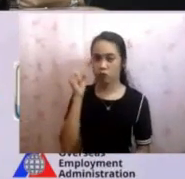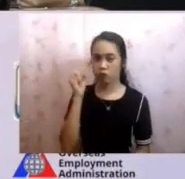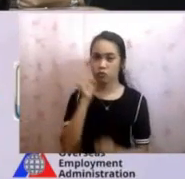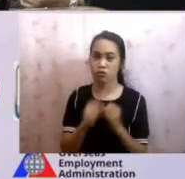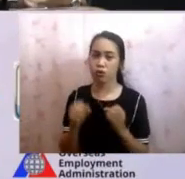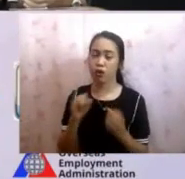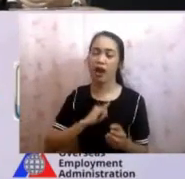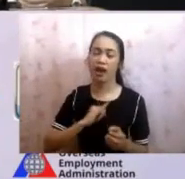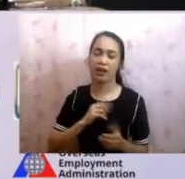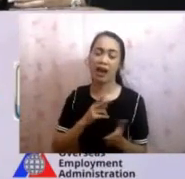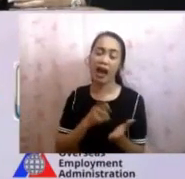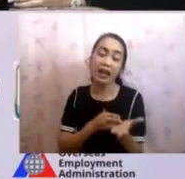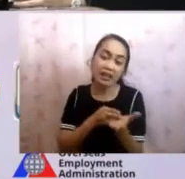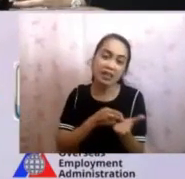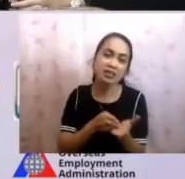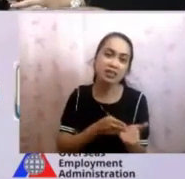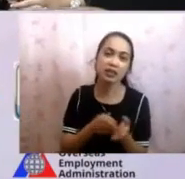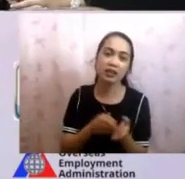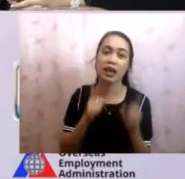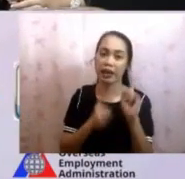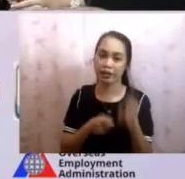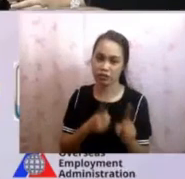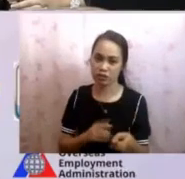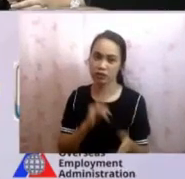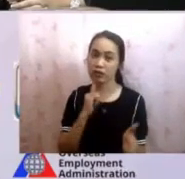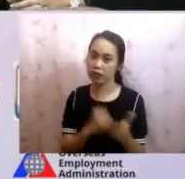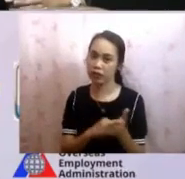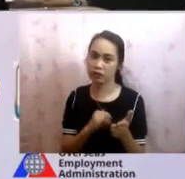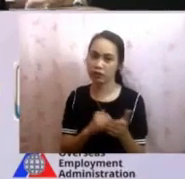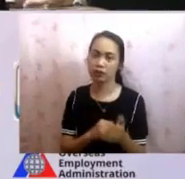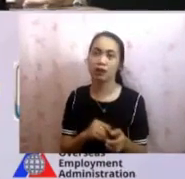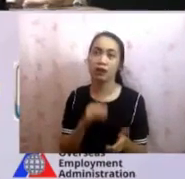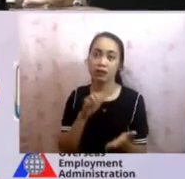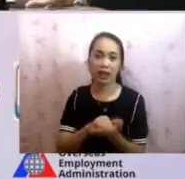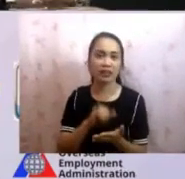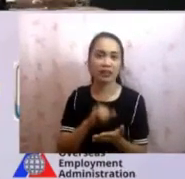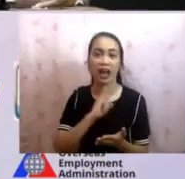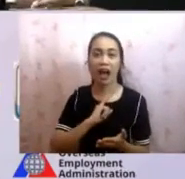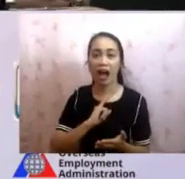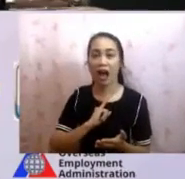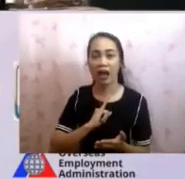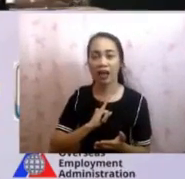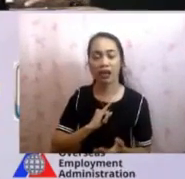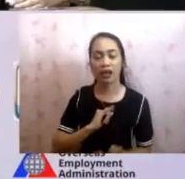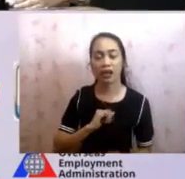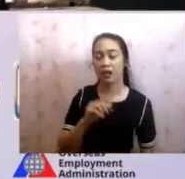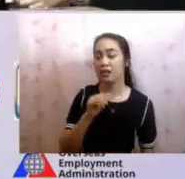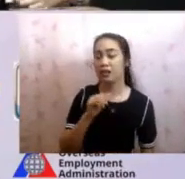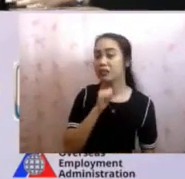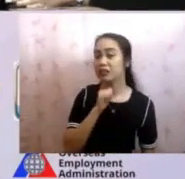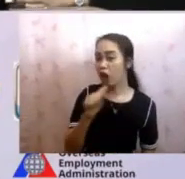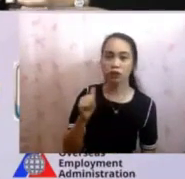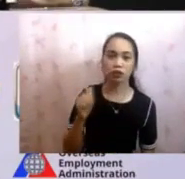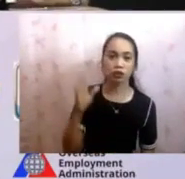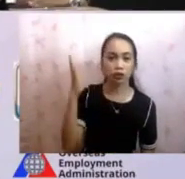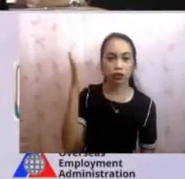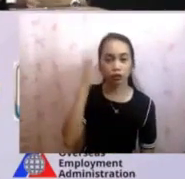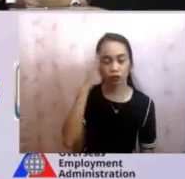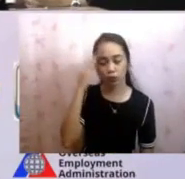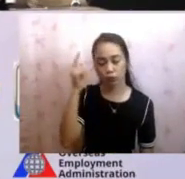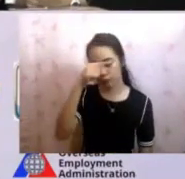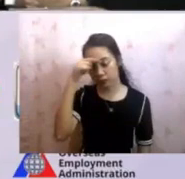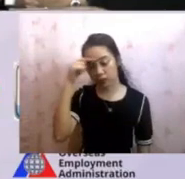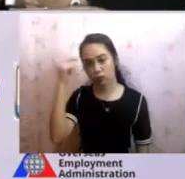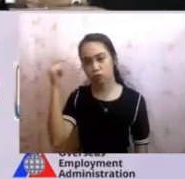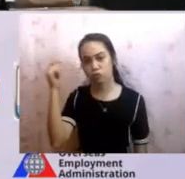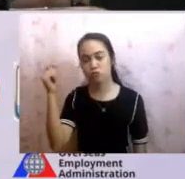honestly answered her, Ma'am, I don't know anything about the company. Ningon ko. So of course, kabalo na